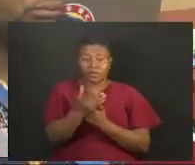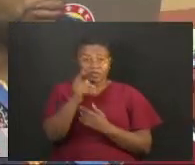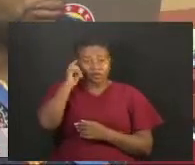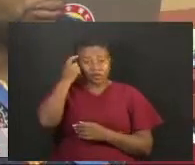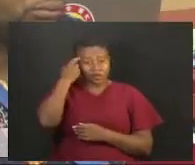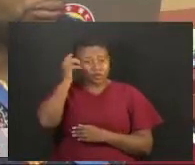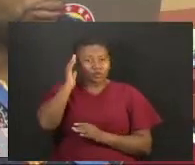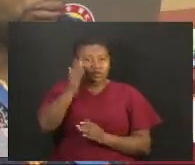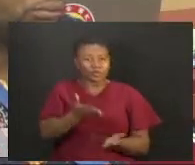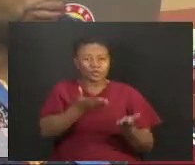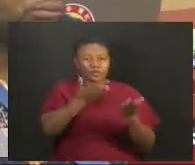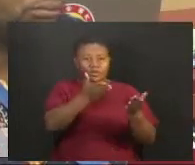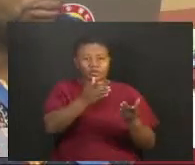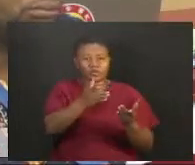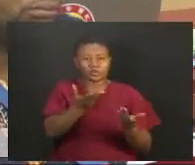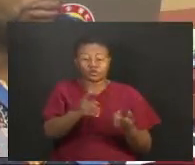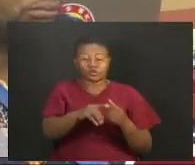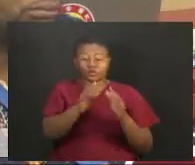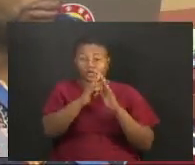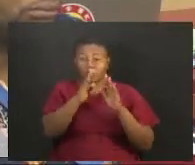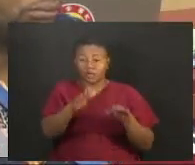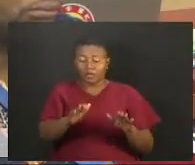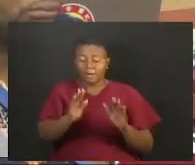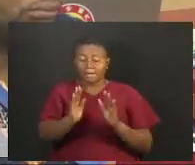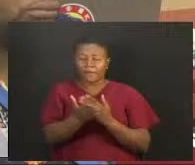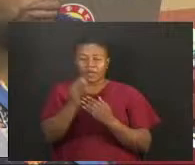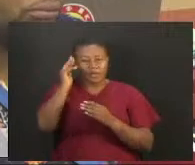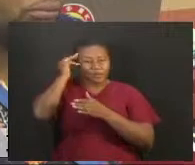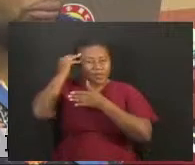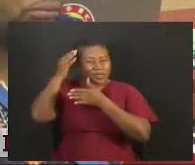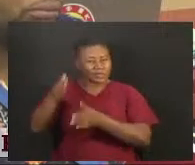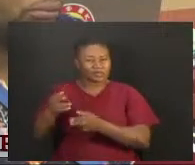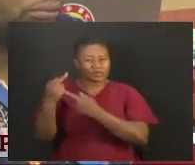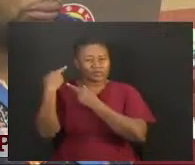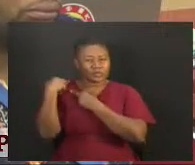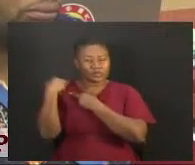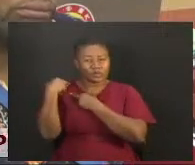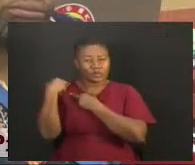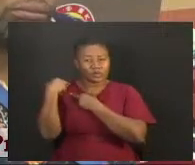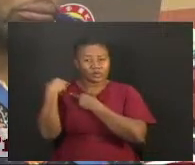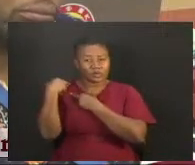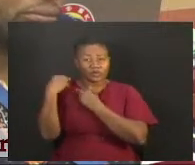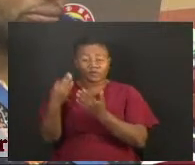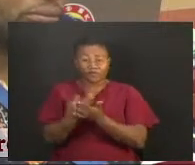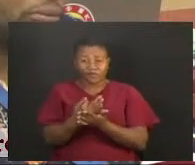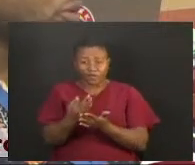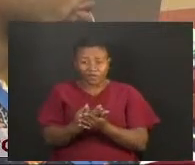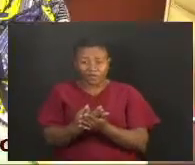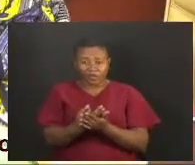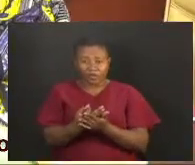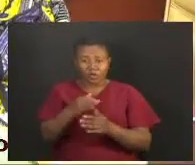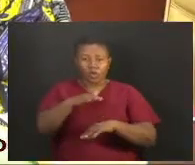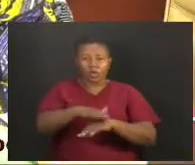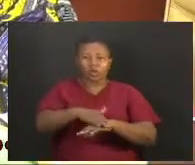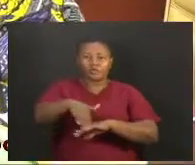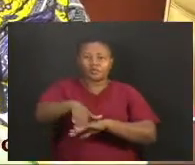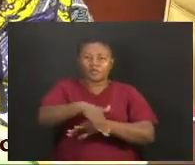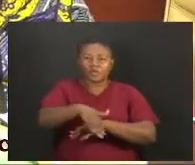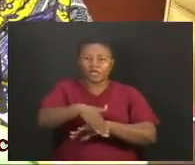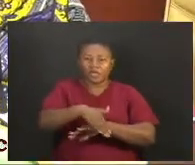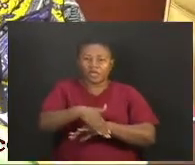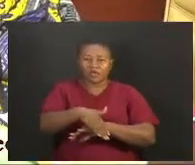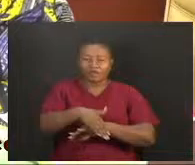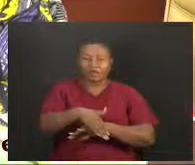the House by the minister responsible for finance on behalf of and on the authority of